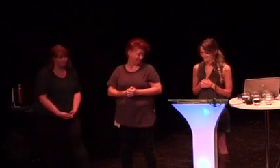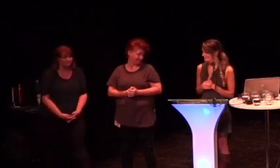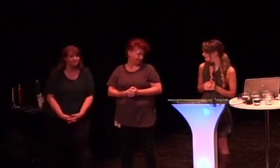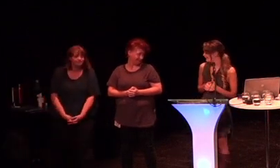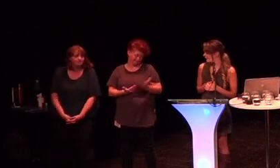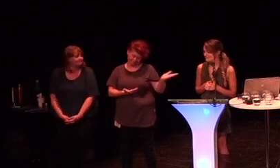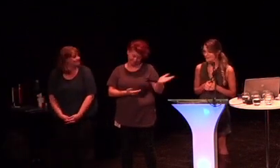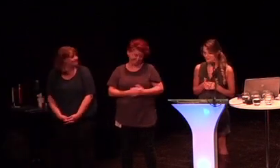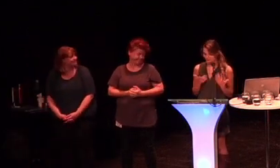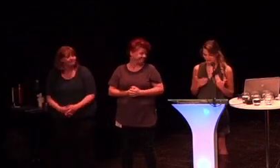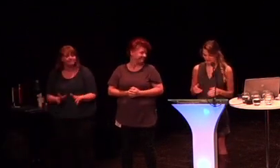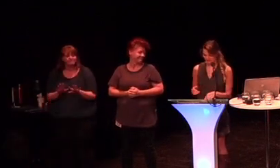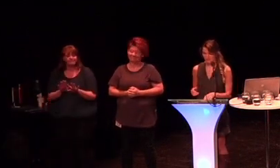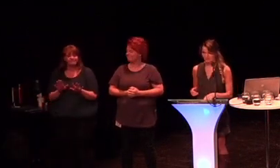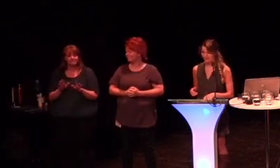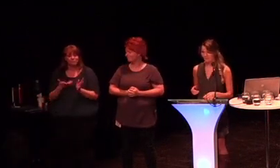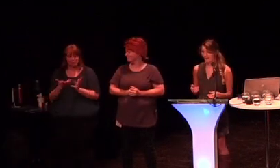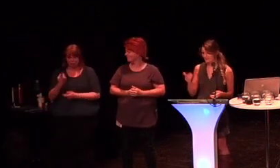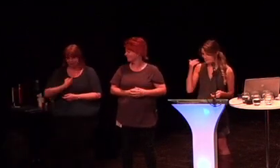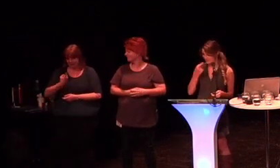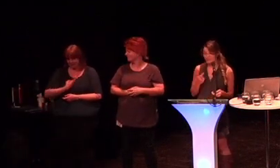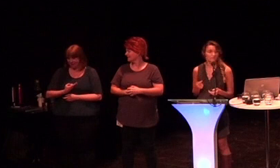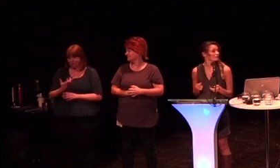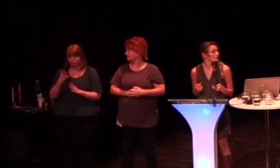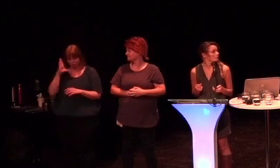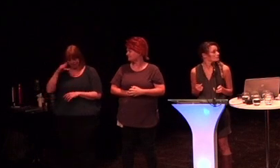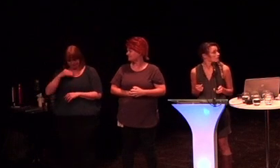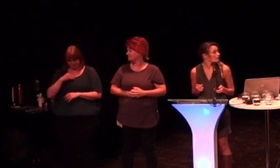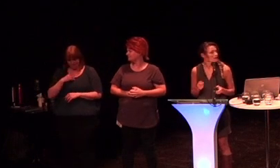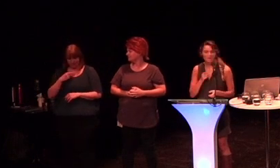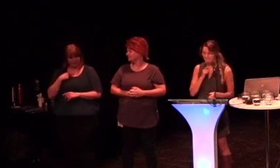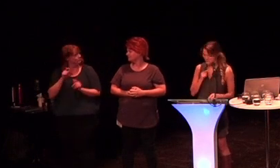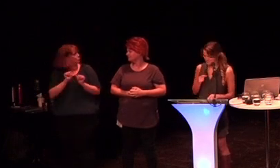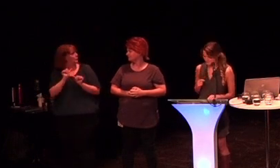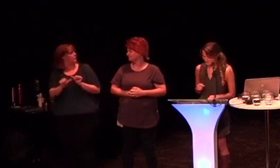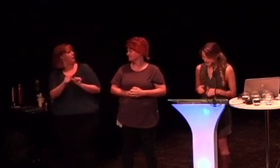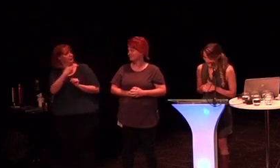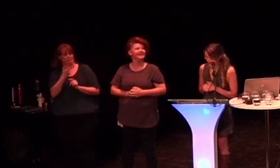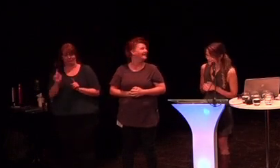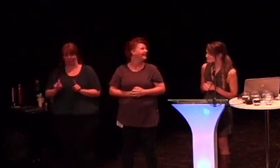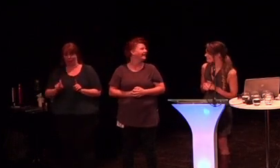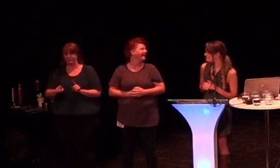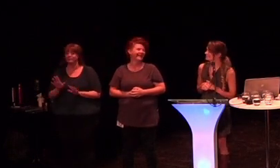me. And to introduce myself and remind myself that I've gone too far. Boom!